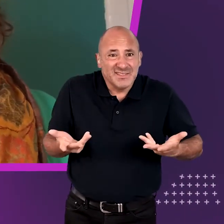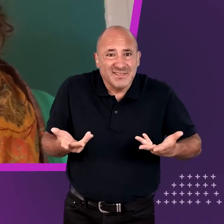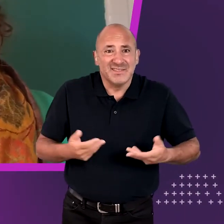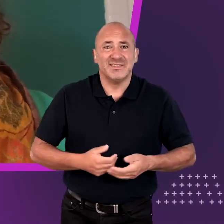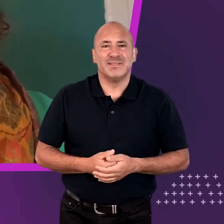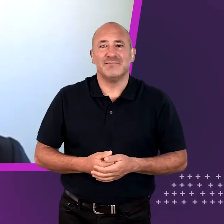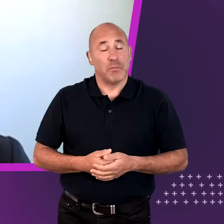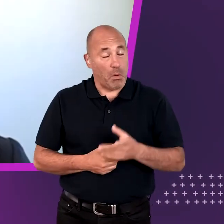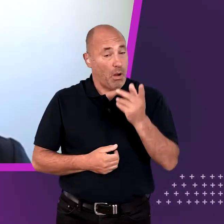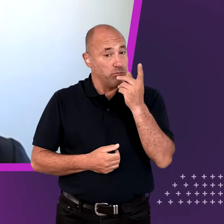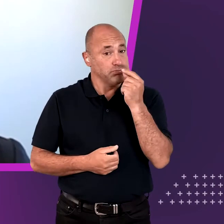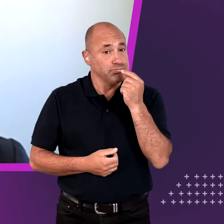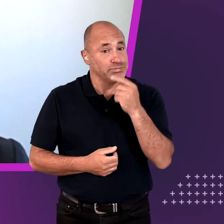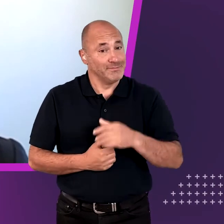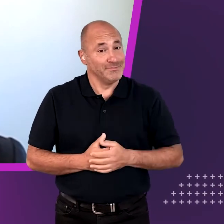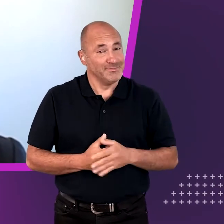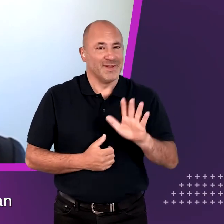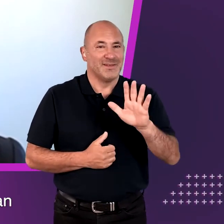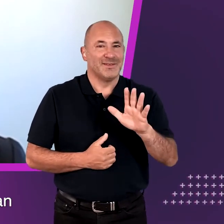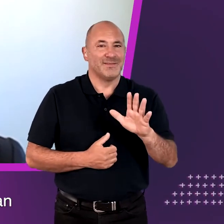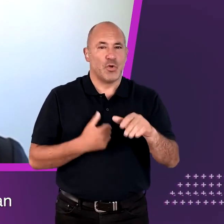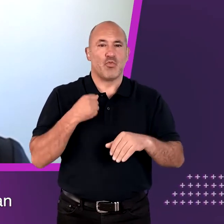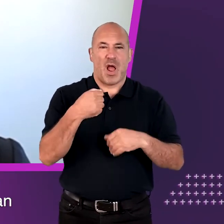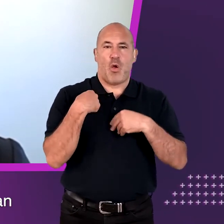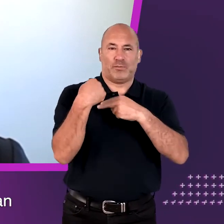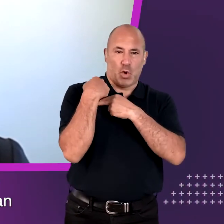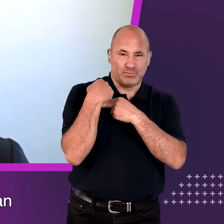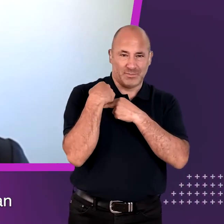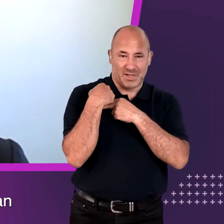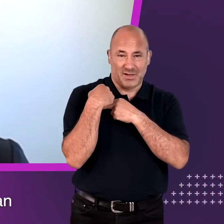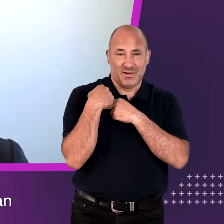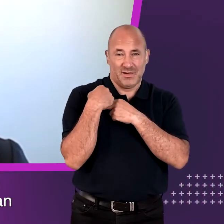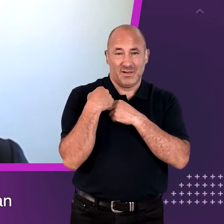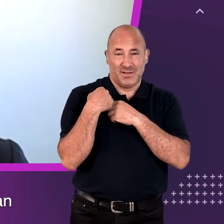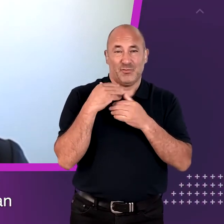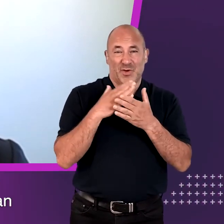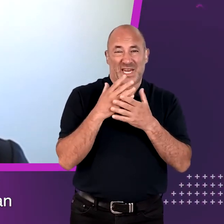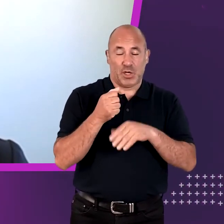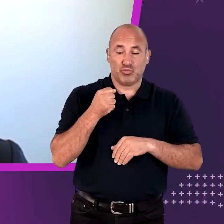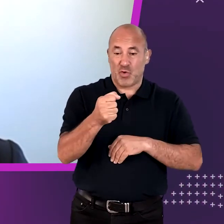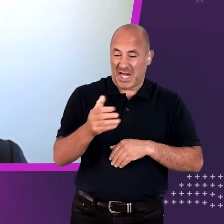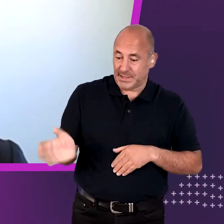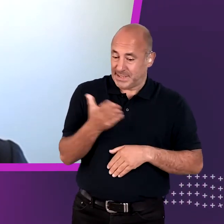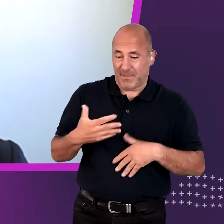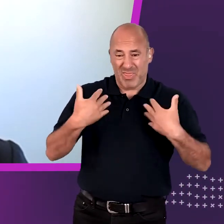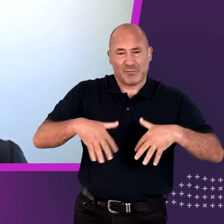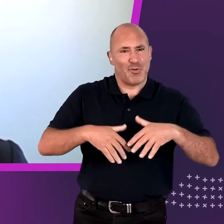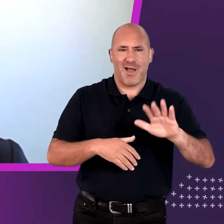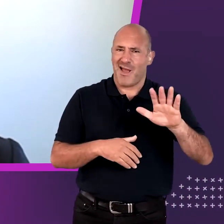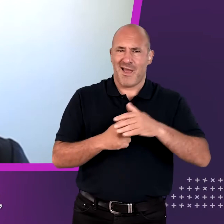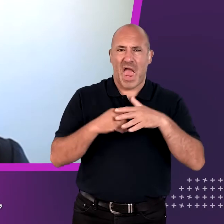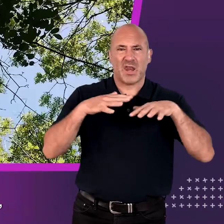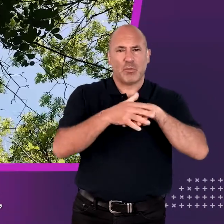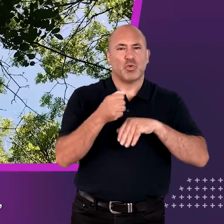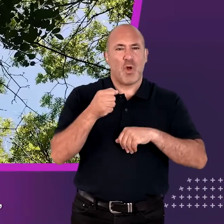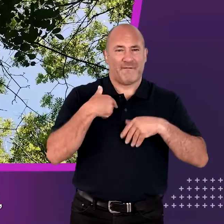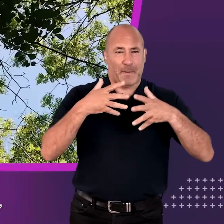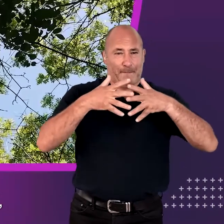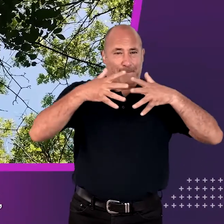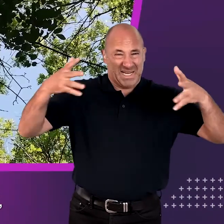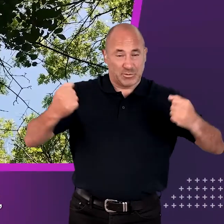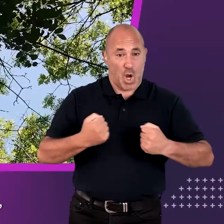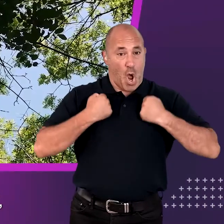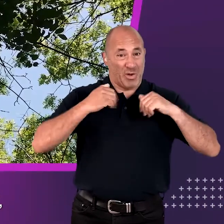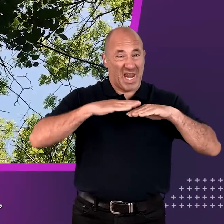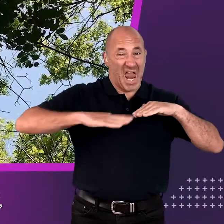the railway? Yes, we could, but being responsible for the railway is about much more than keeping the trains moving. Network Rail is